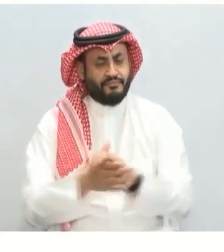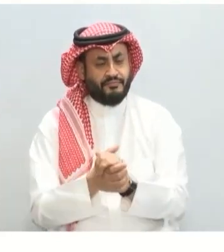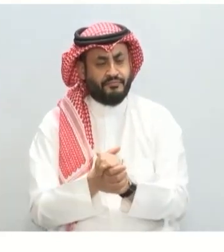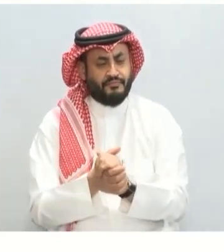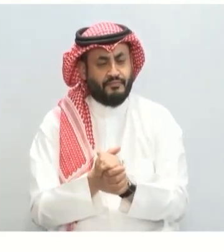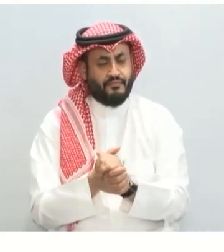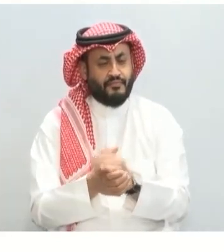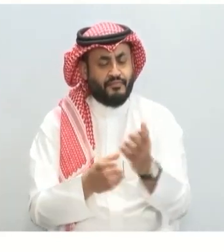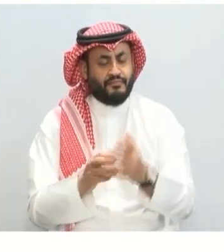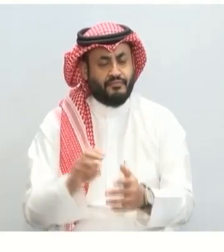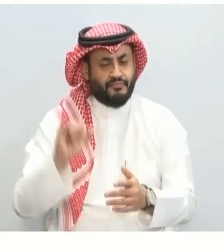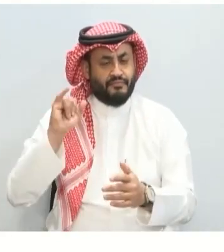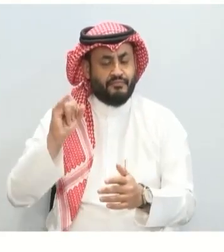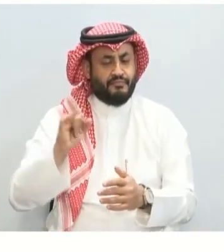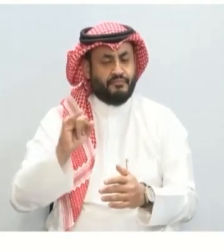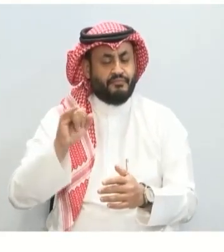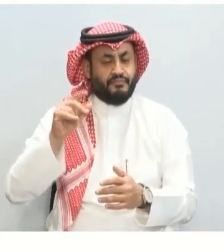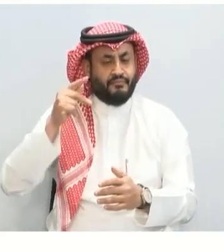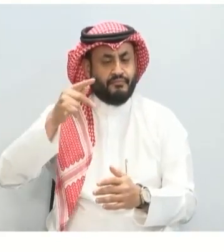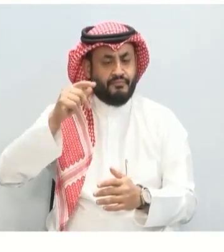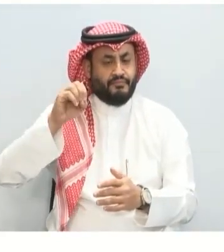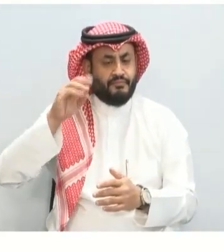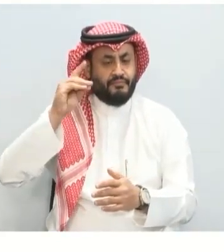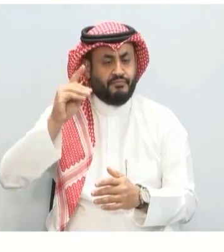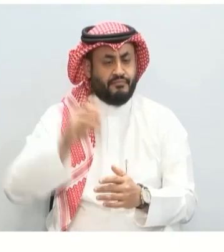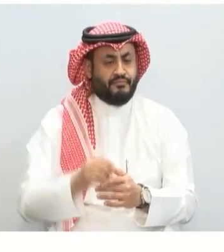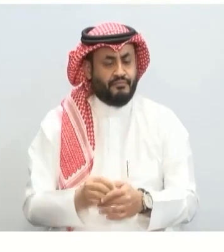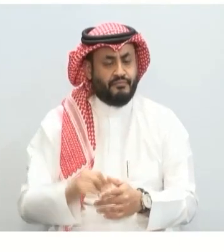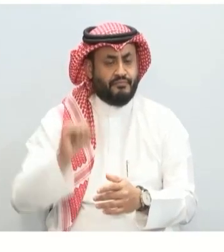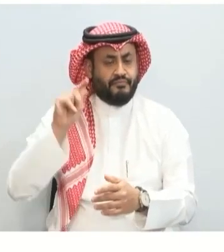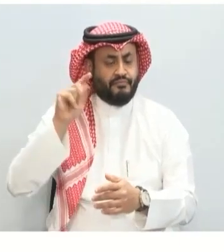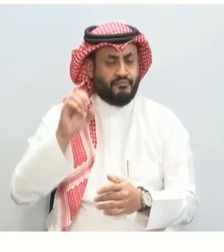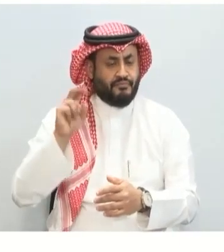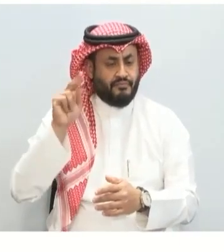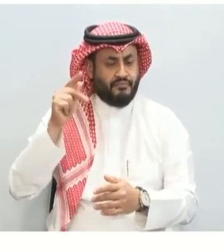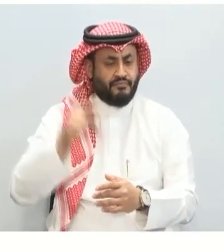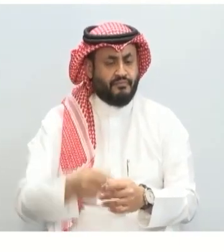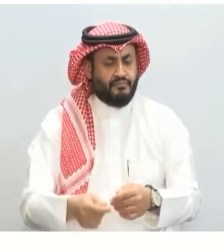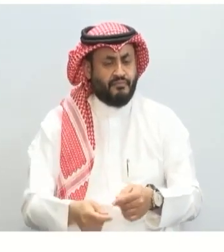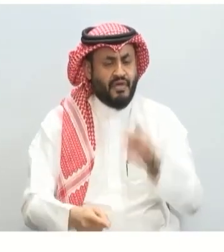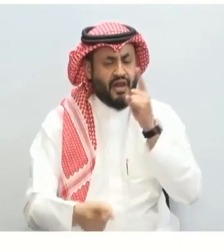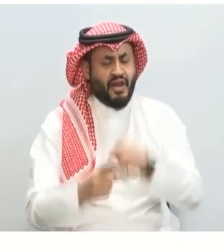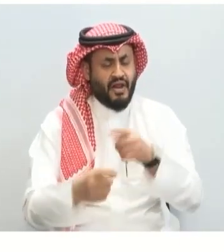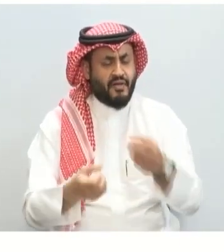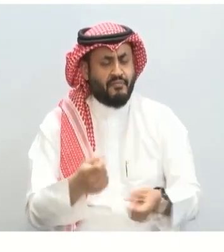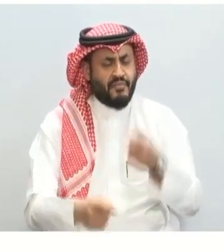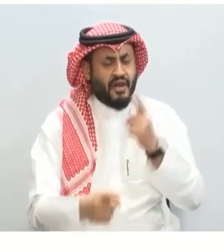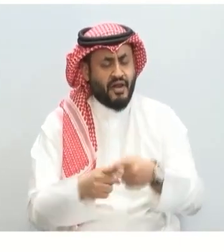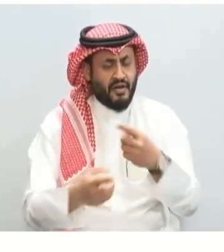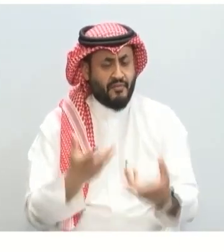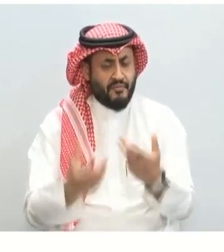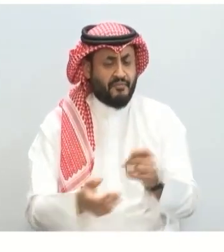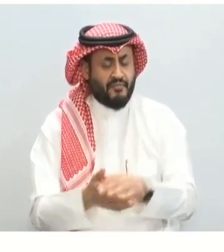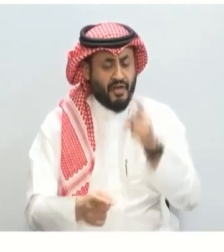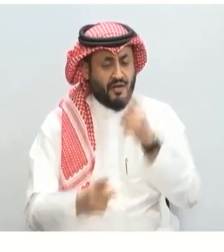up, because she said, no, it's no hassle. I whipped it up quickly, made it quickly and easily. When you whip